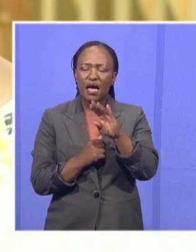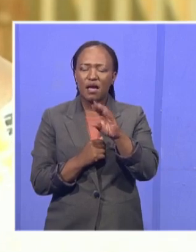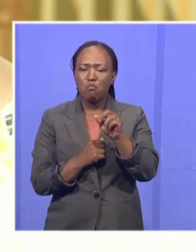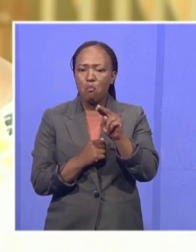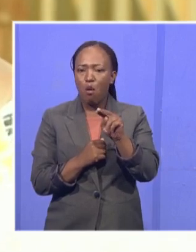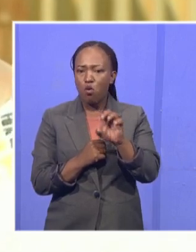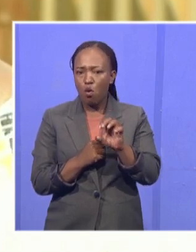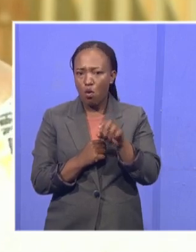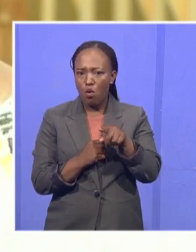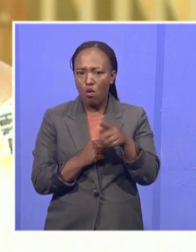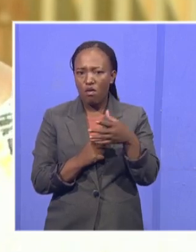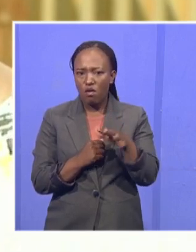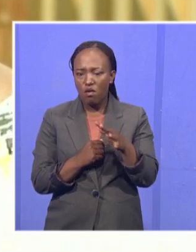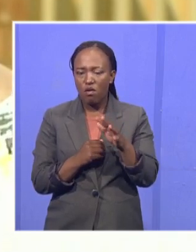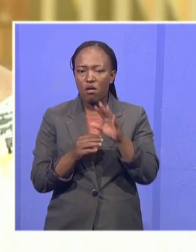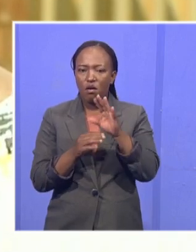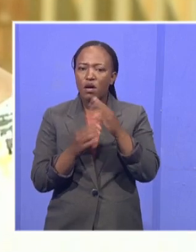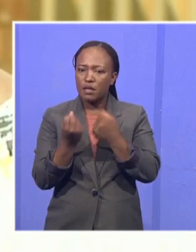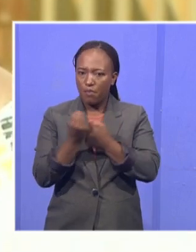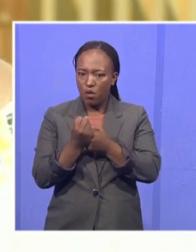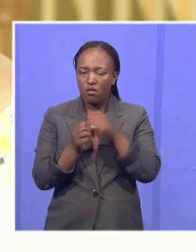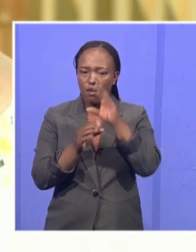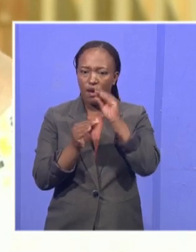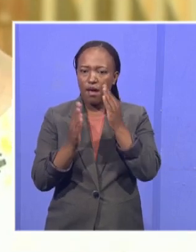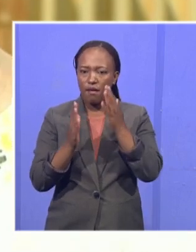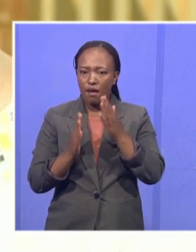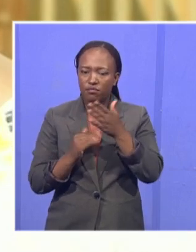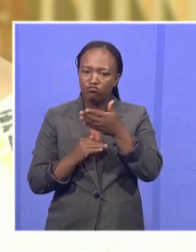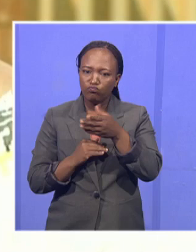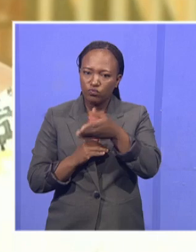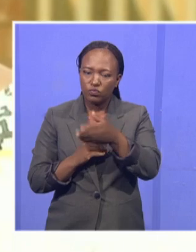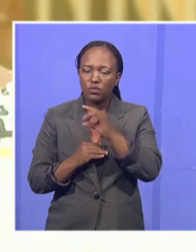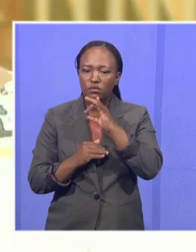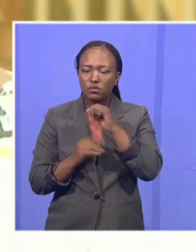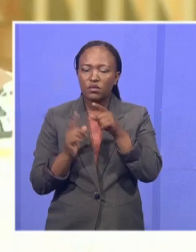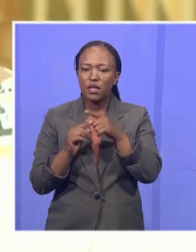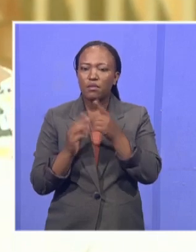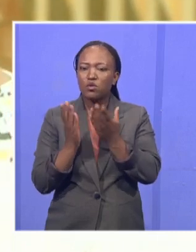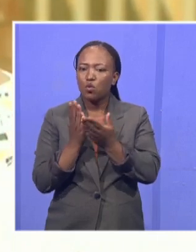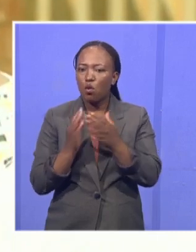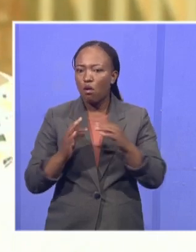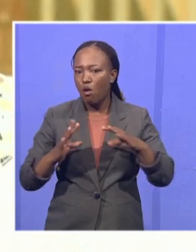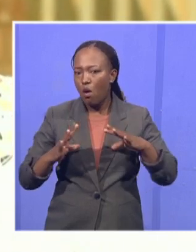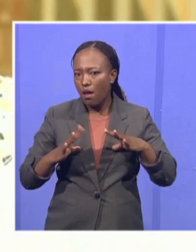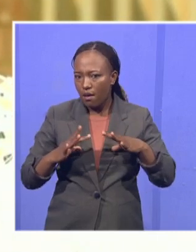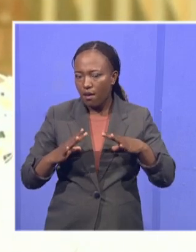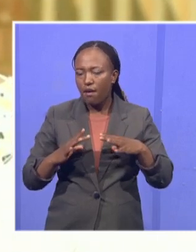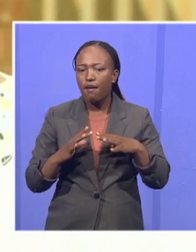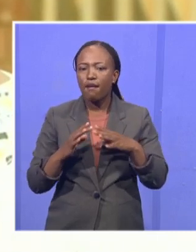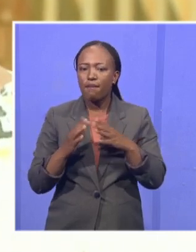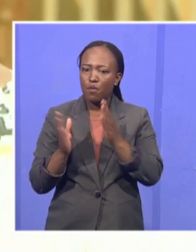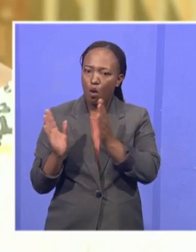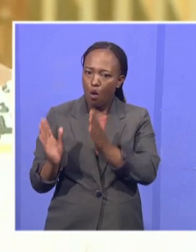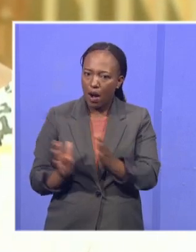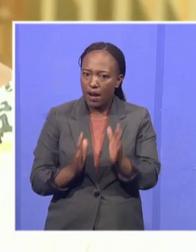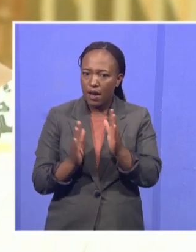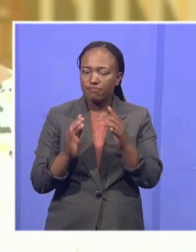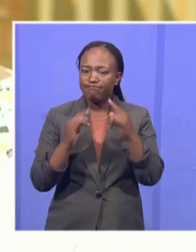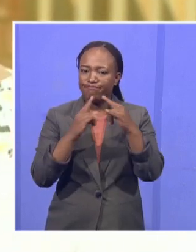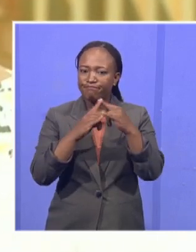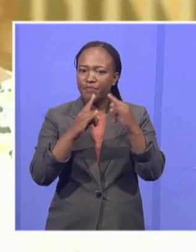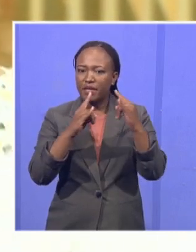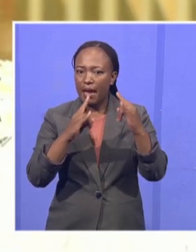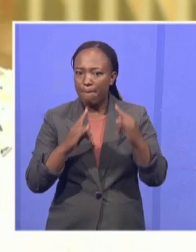attending schools on Saturdays, and they sometimes even during school holidays organize camps for them and organize the best